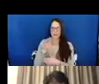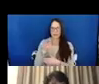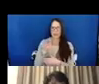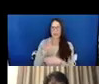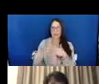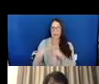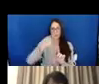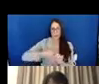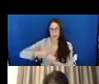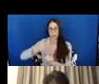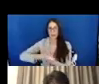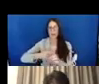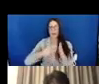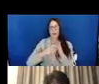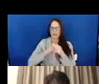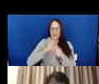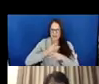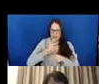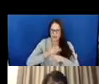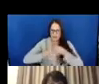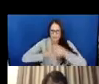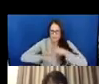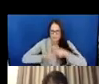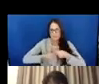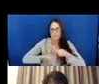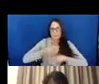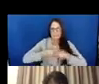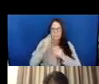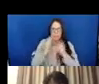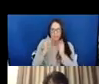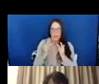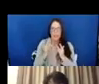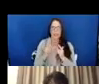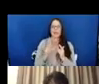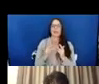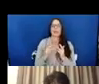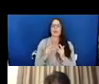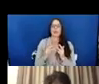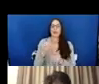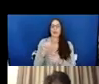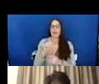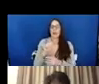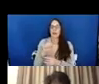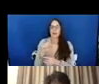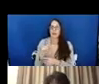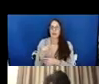requires very careful budgeting. Further, an asset limit of $2,000 per